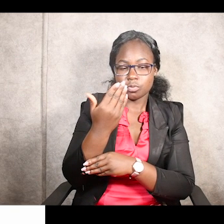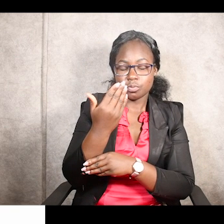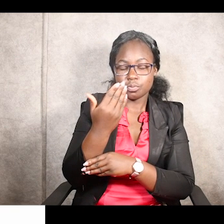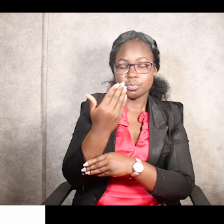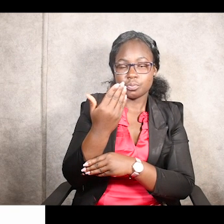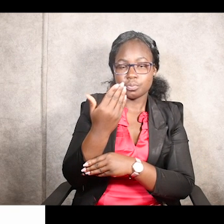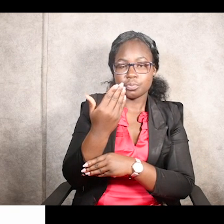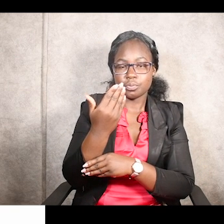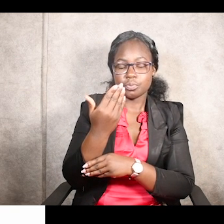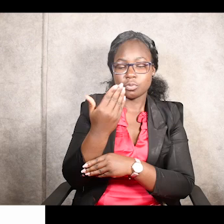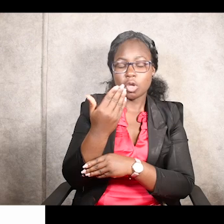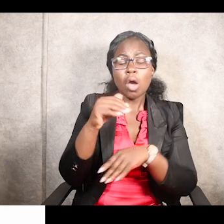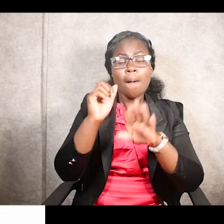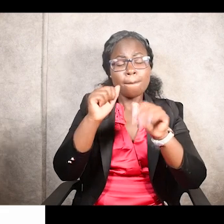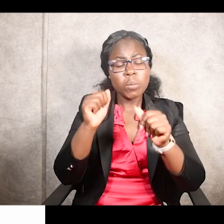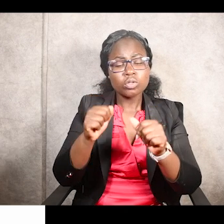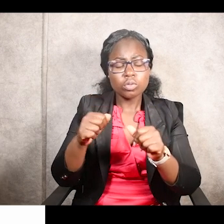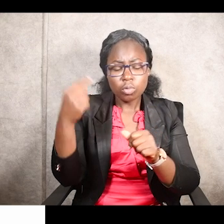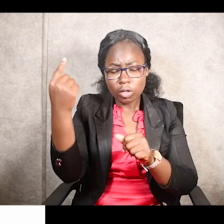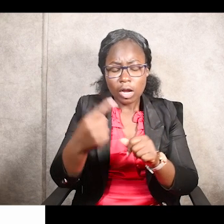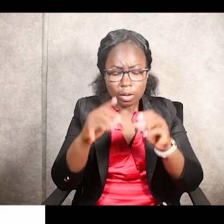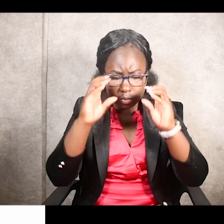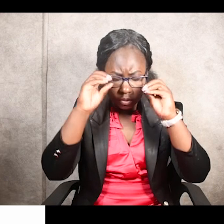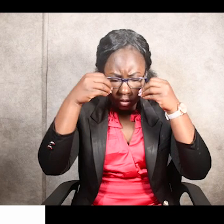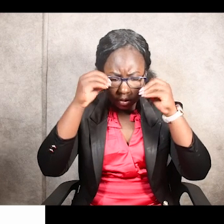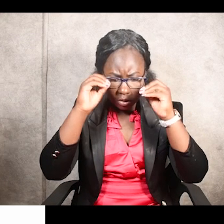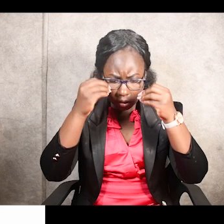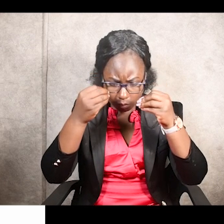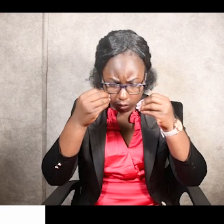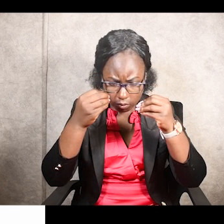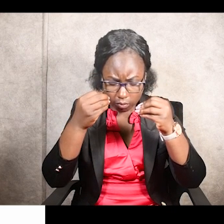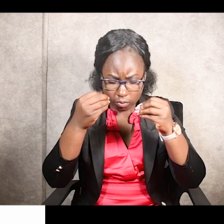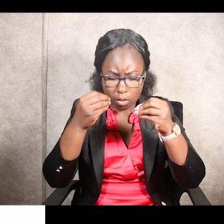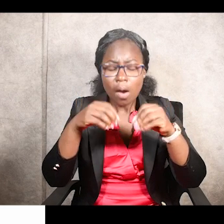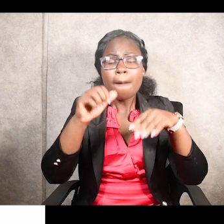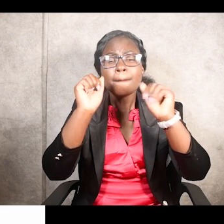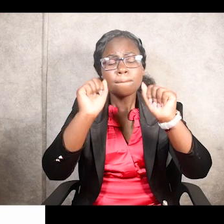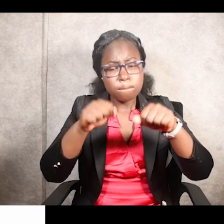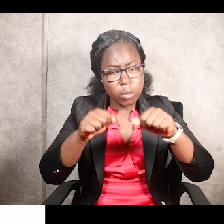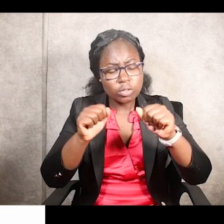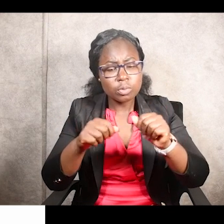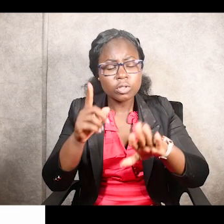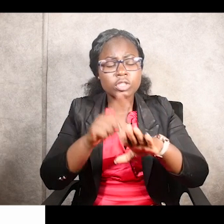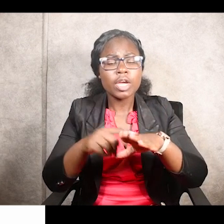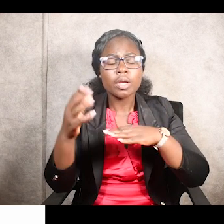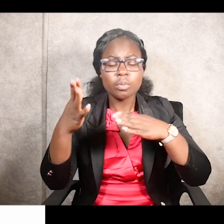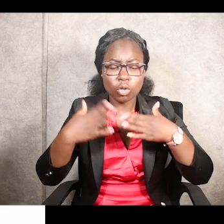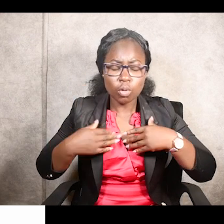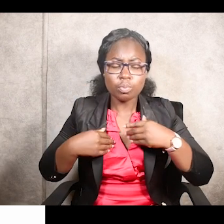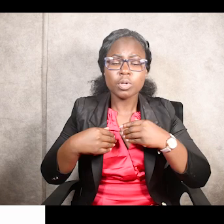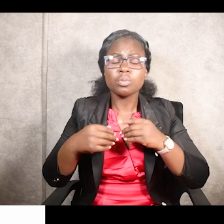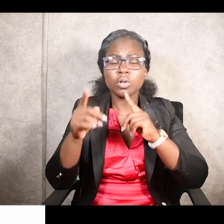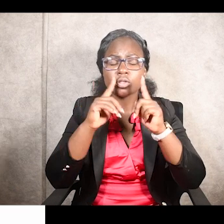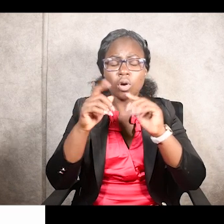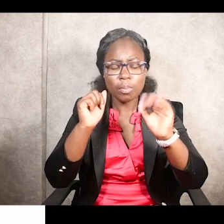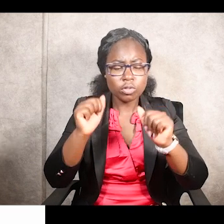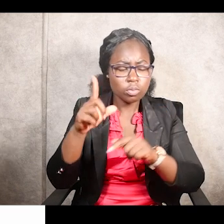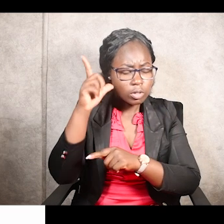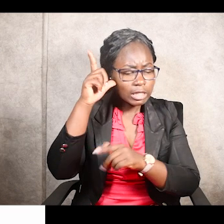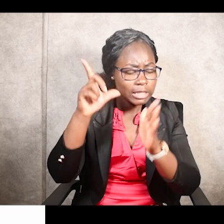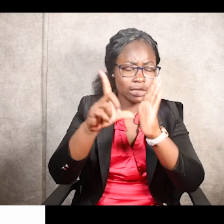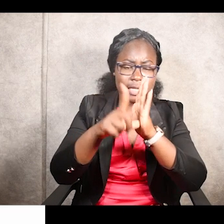transcription, you can log into Google and go to Google's Live Transcribe, and it's able to, as people talk, it's able to record to you and you can listen to that